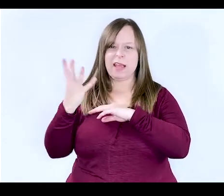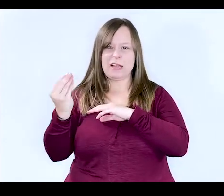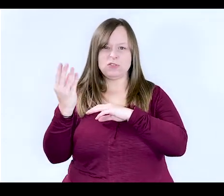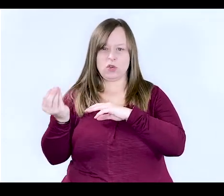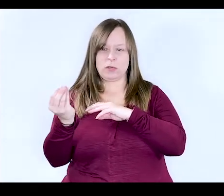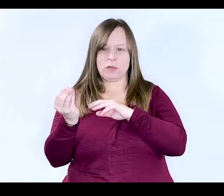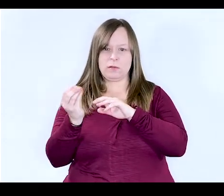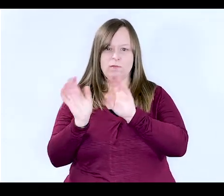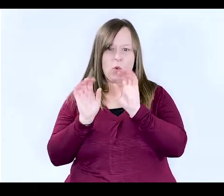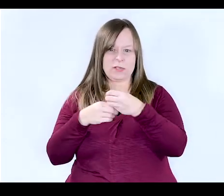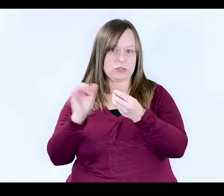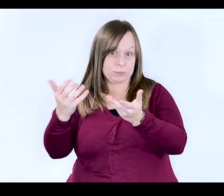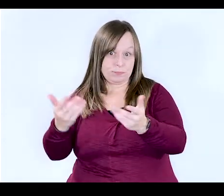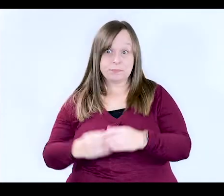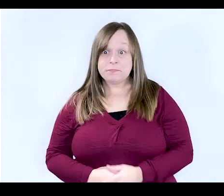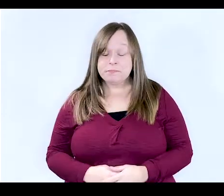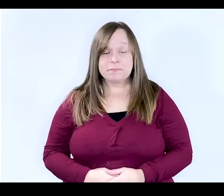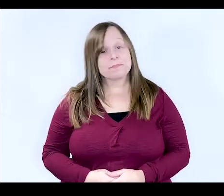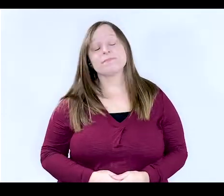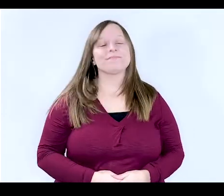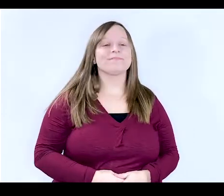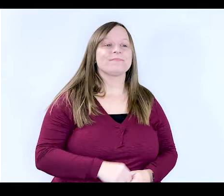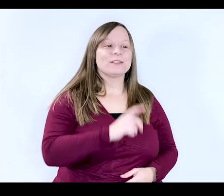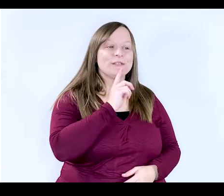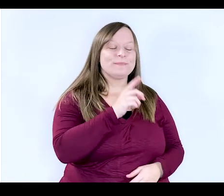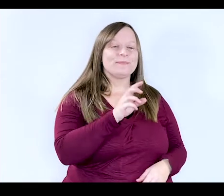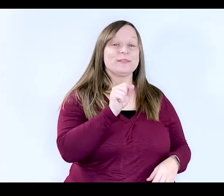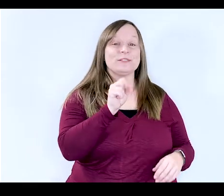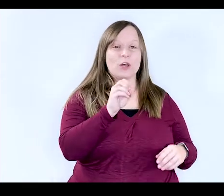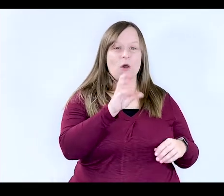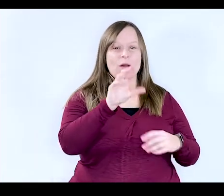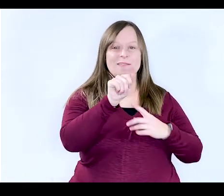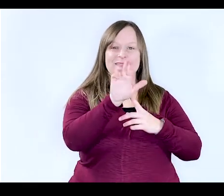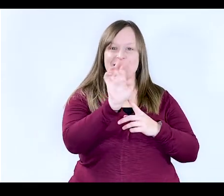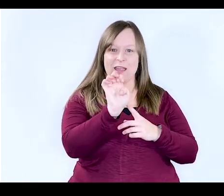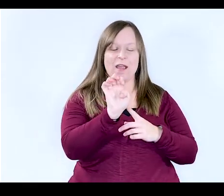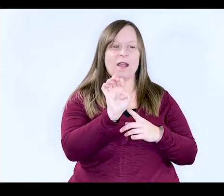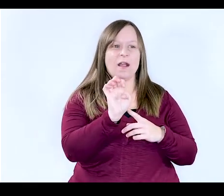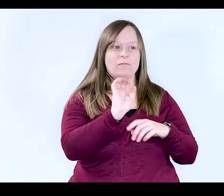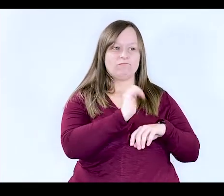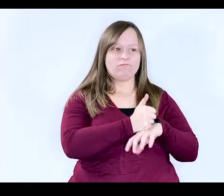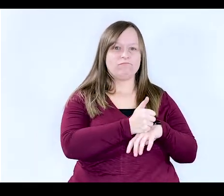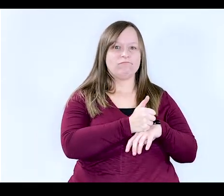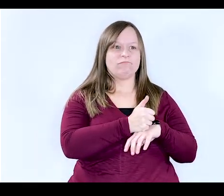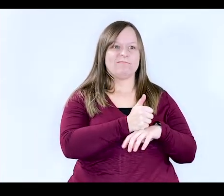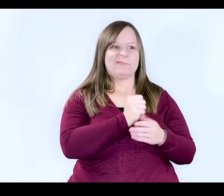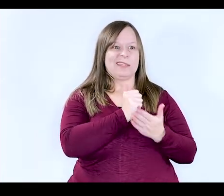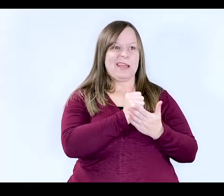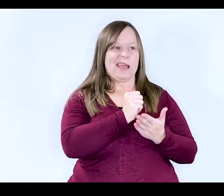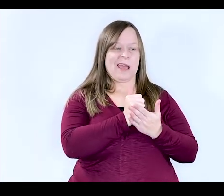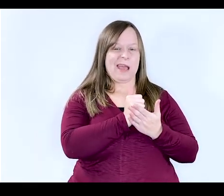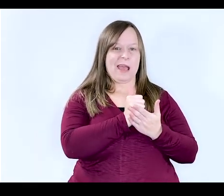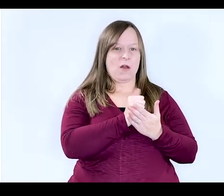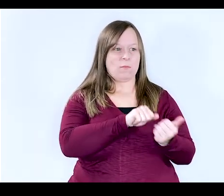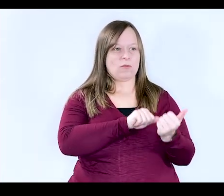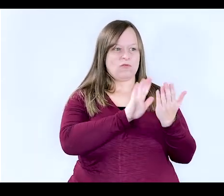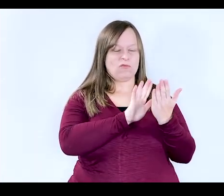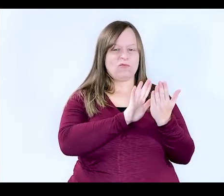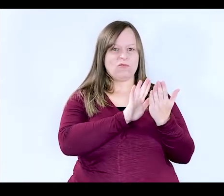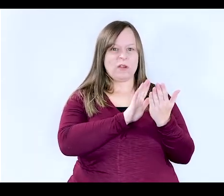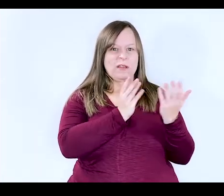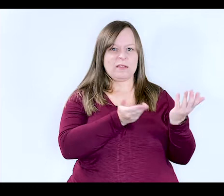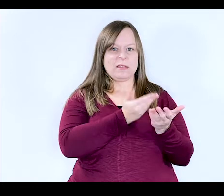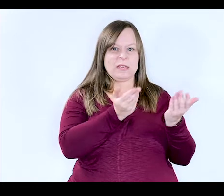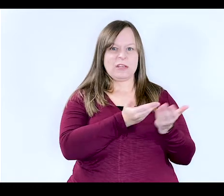us externally through our organization as well? So C.A.R.E was really formed to help address, through